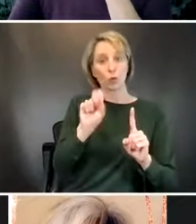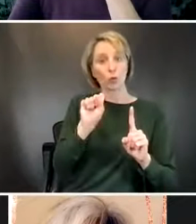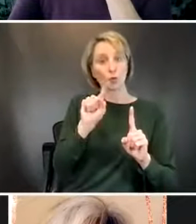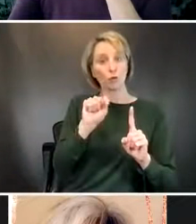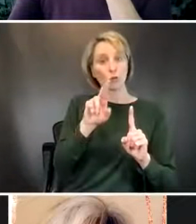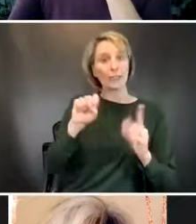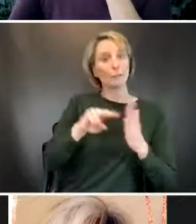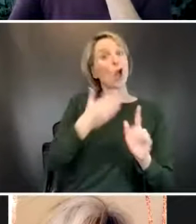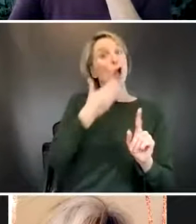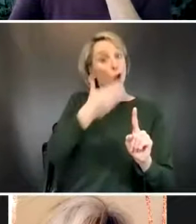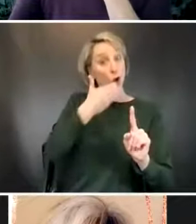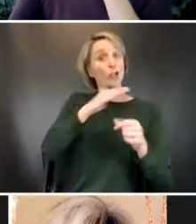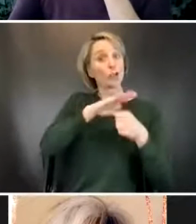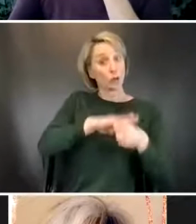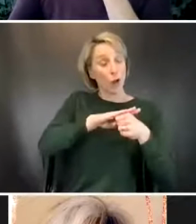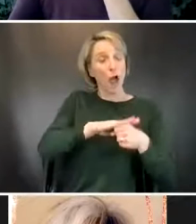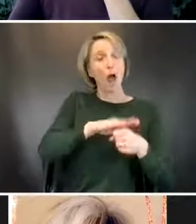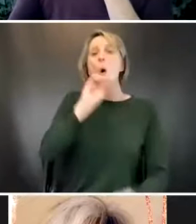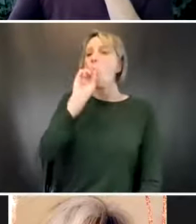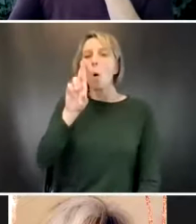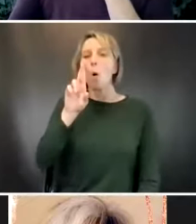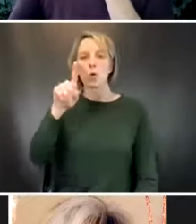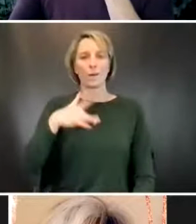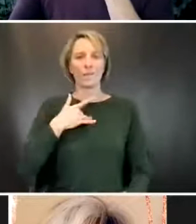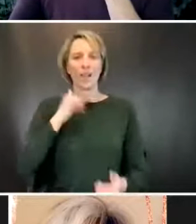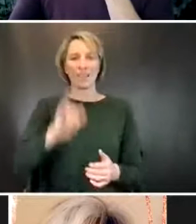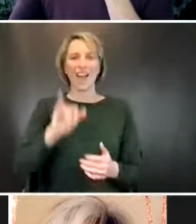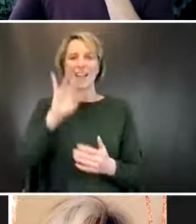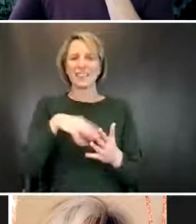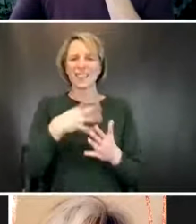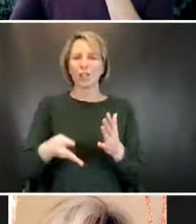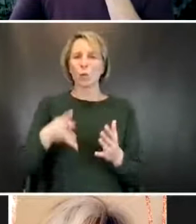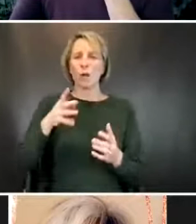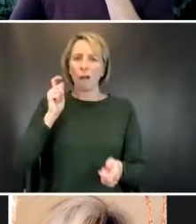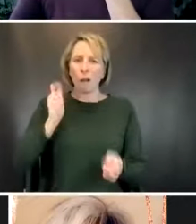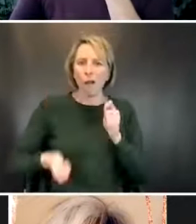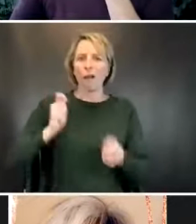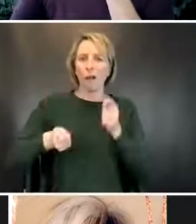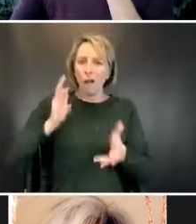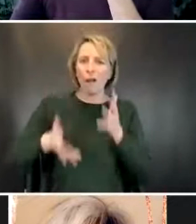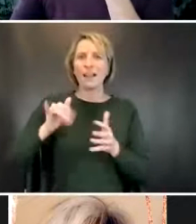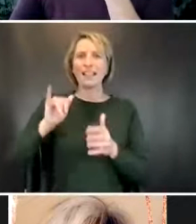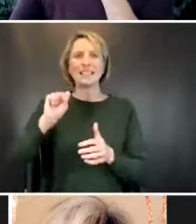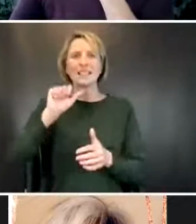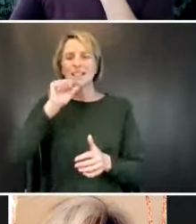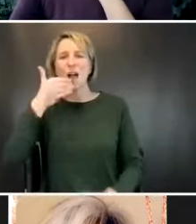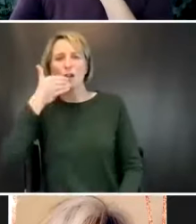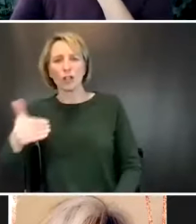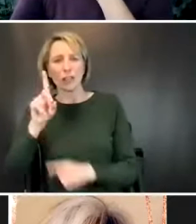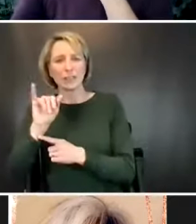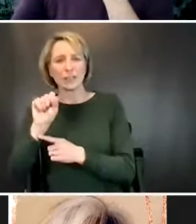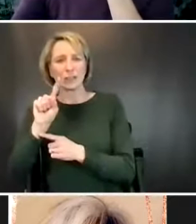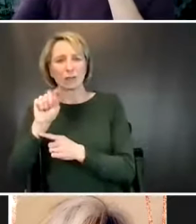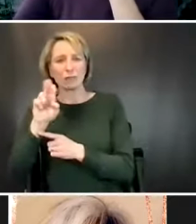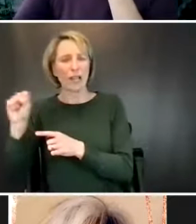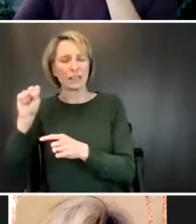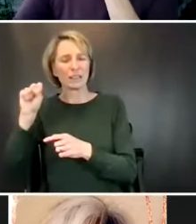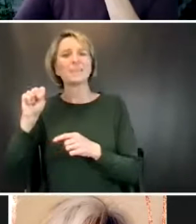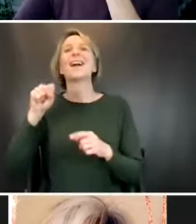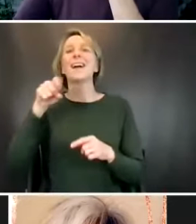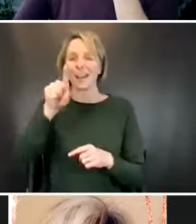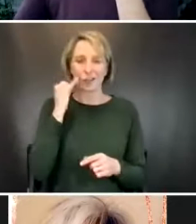that is making it hard to manage your days? Because to me, irregular, yeah, both. So Jennifer